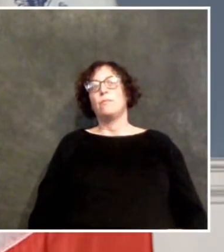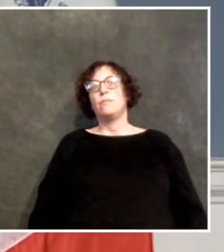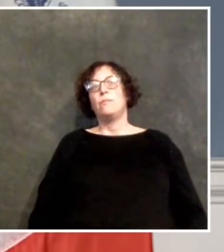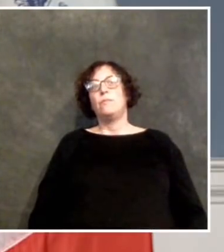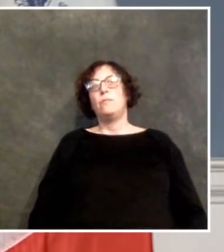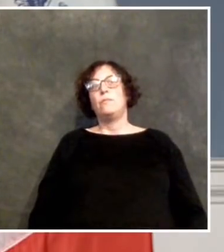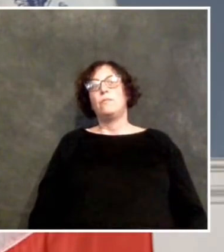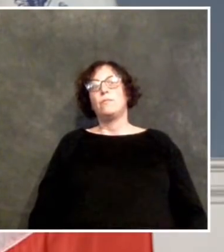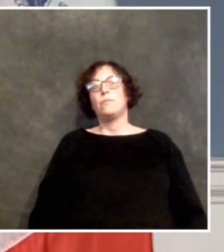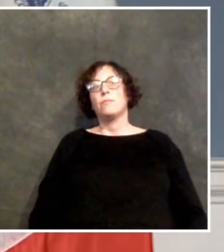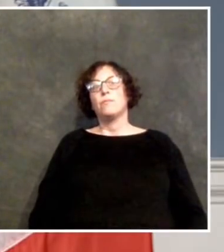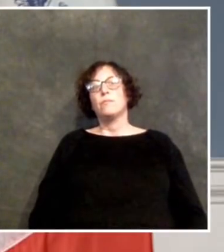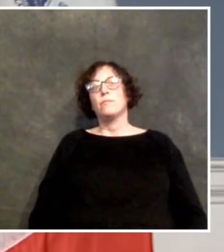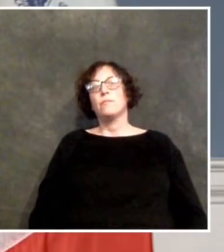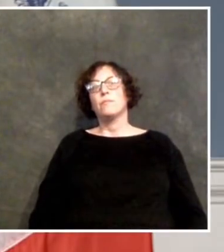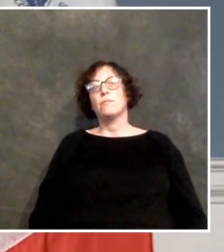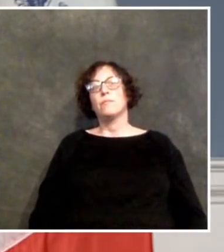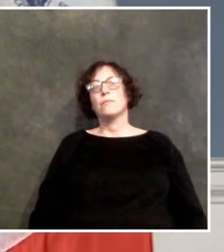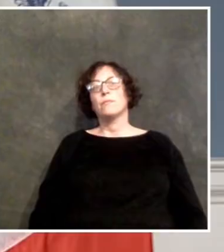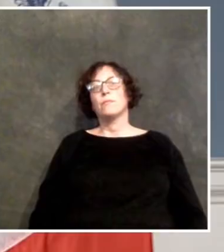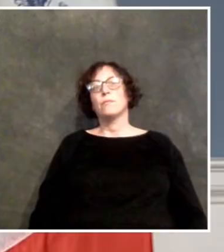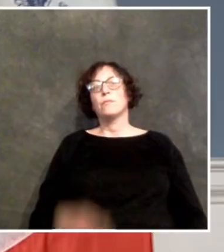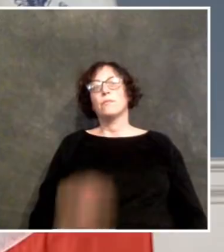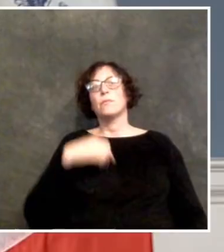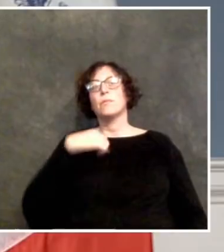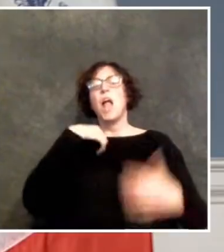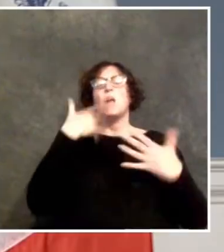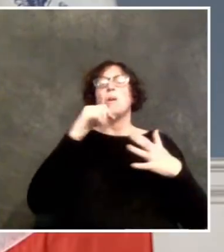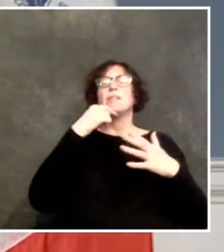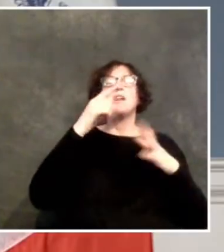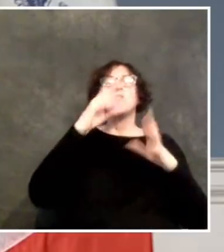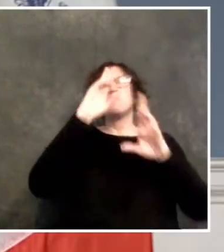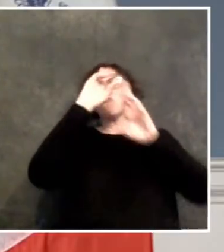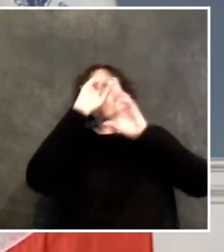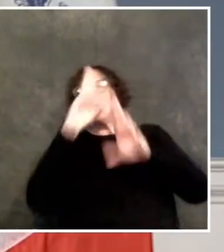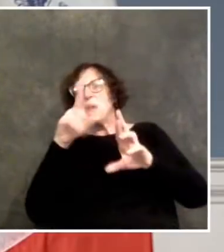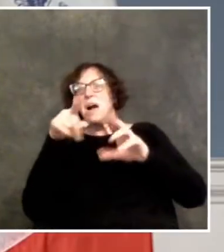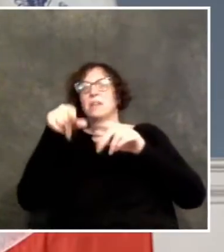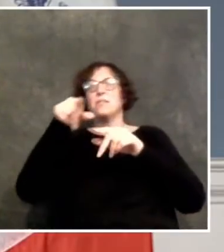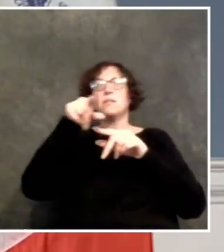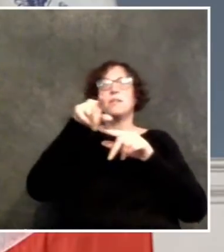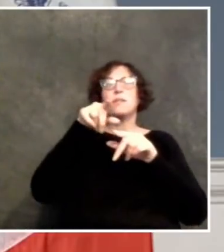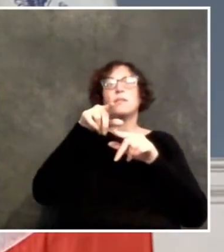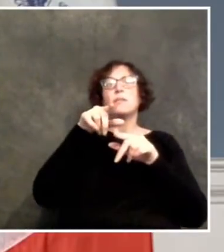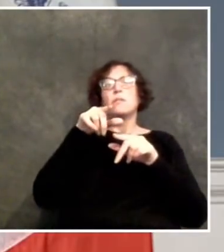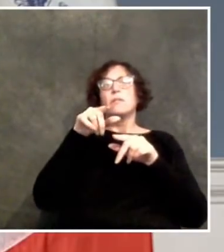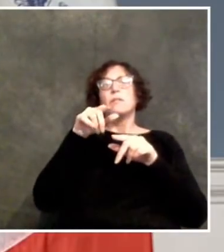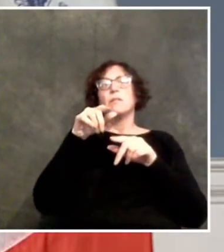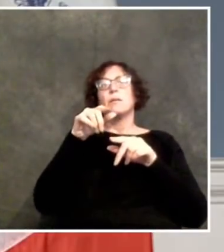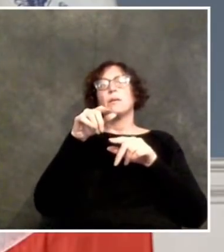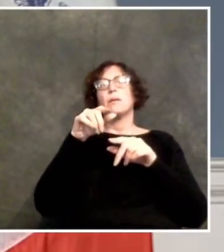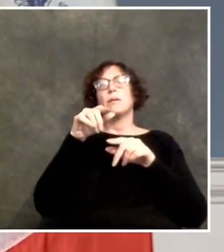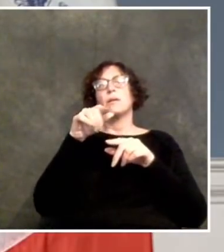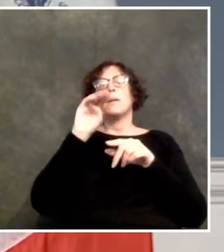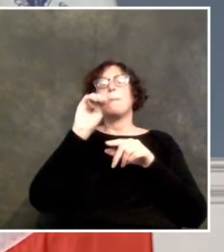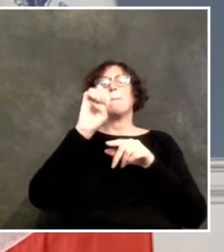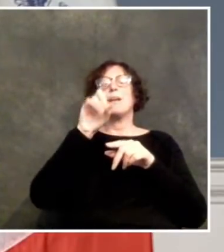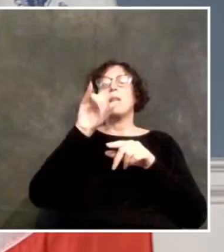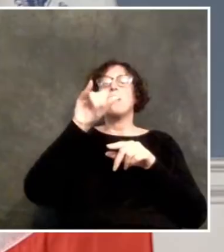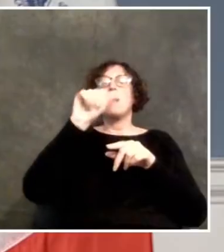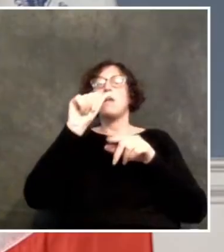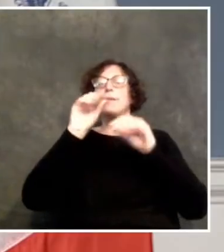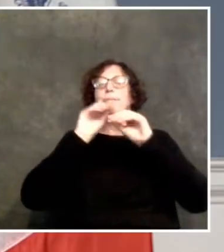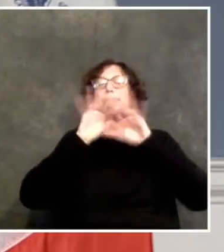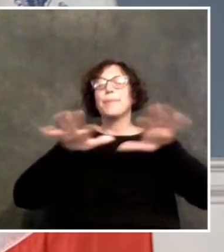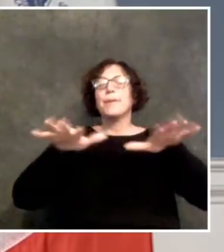think the media's job is to look at the problems, look at the challenges, portray what people are feeling and their fears.